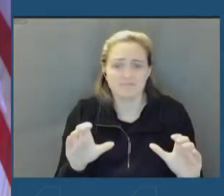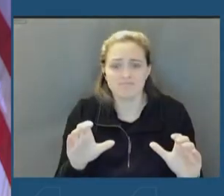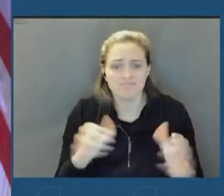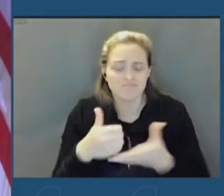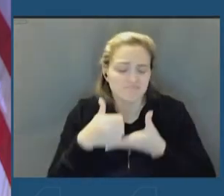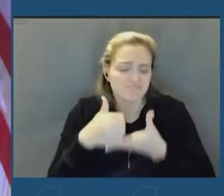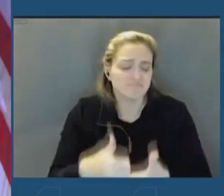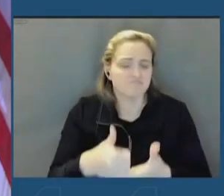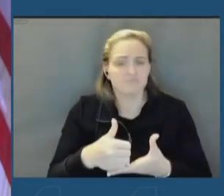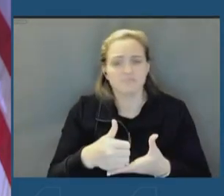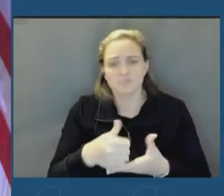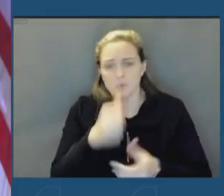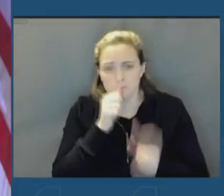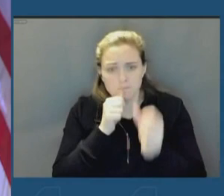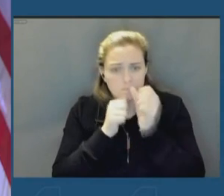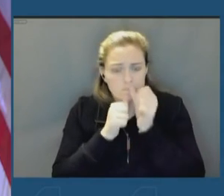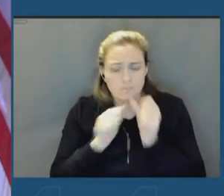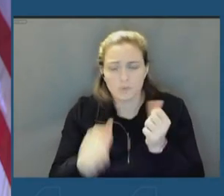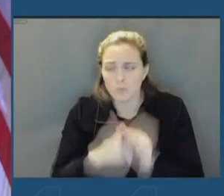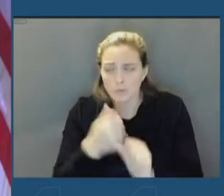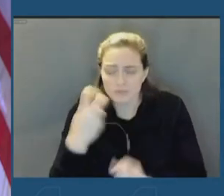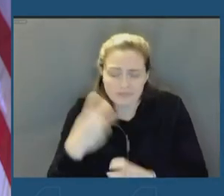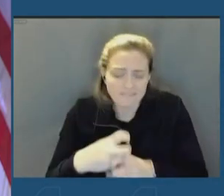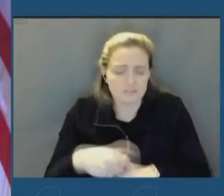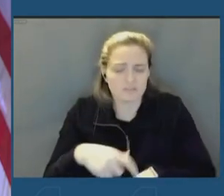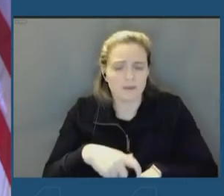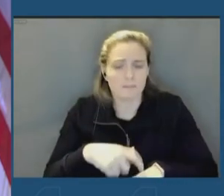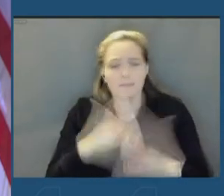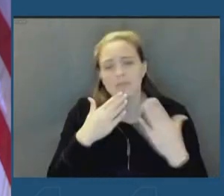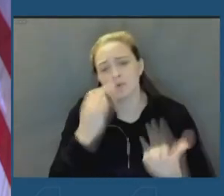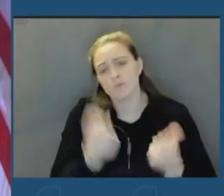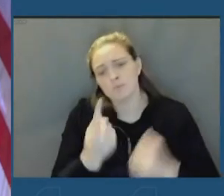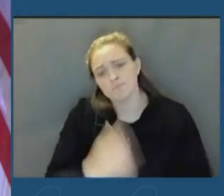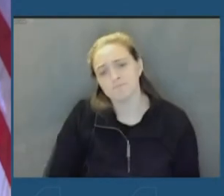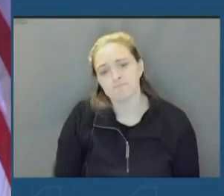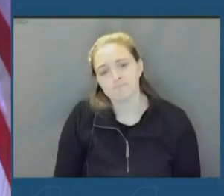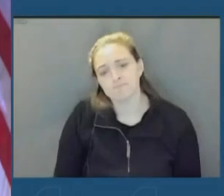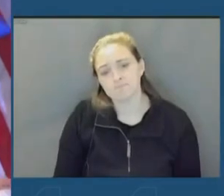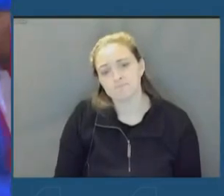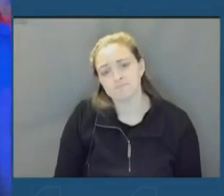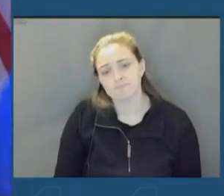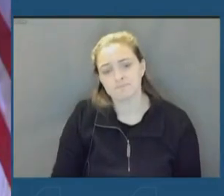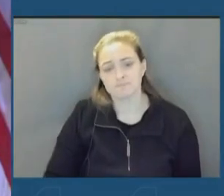us get through that most difficult time. Thank you, everyone.